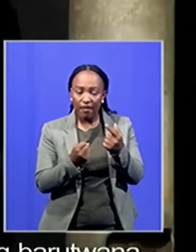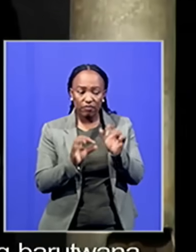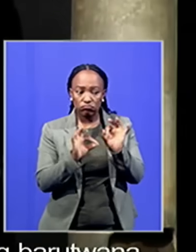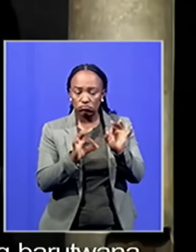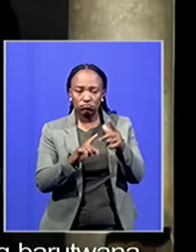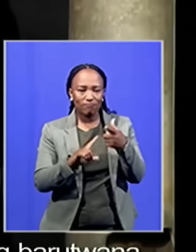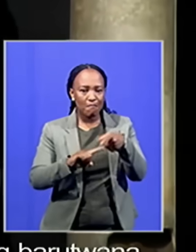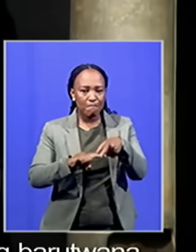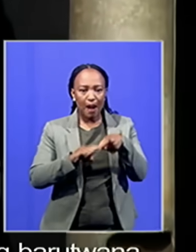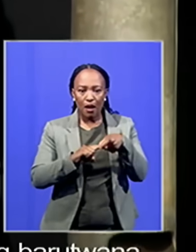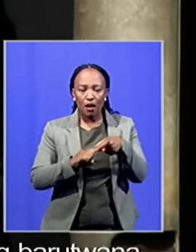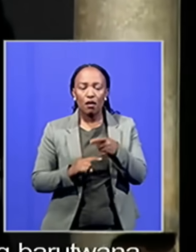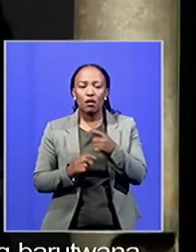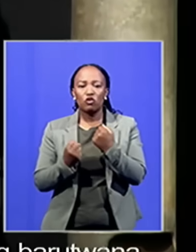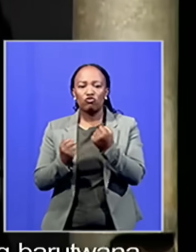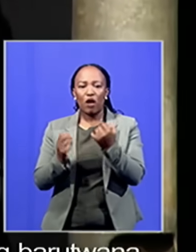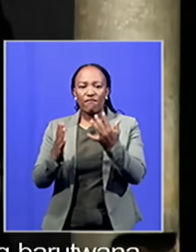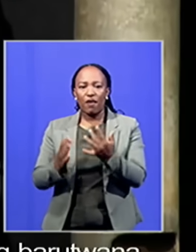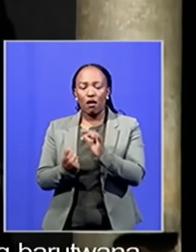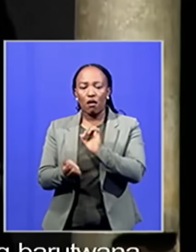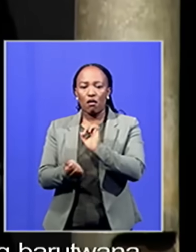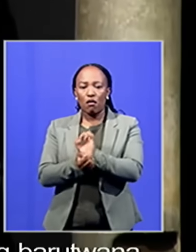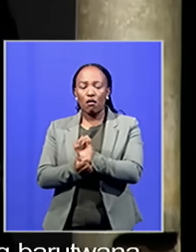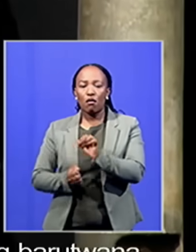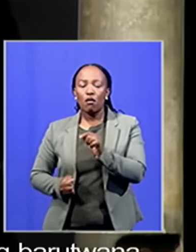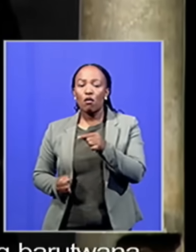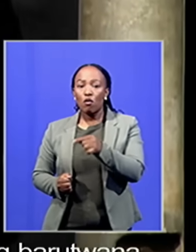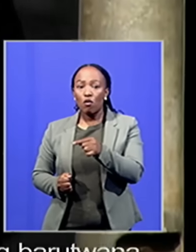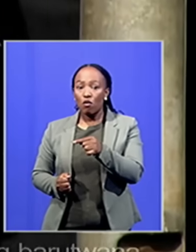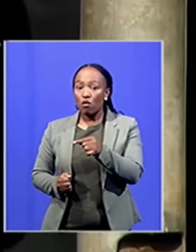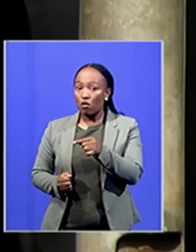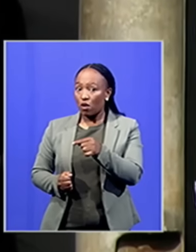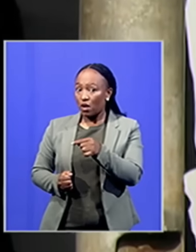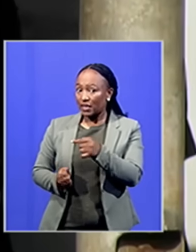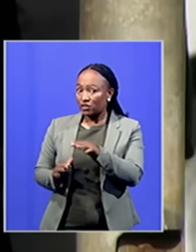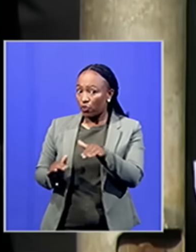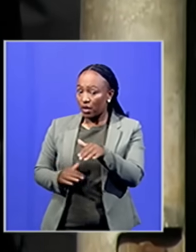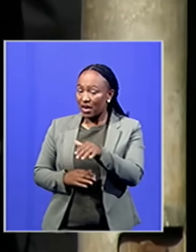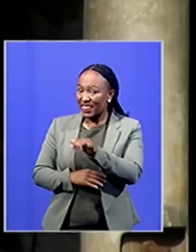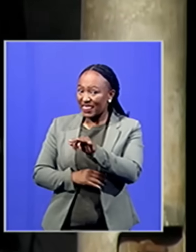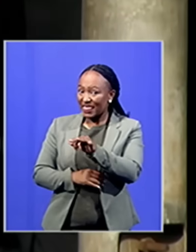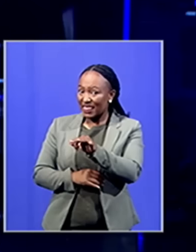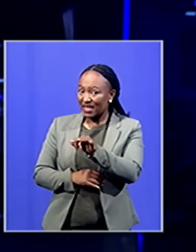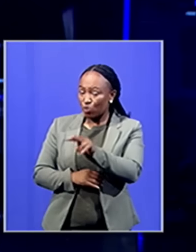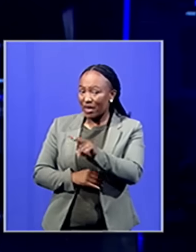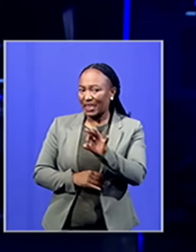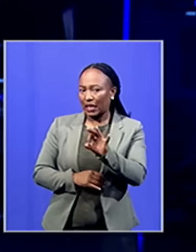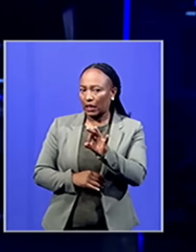ho sero mokganni a le mong ka ho palamisa bana ba feta 23.